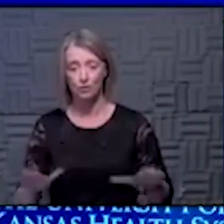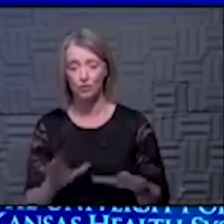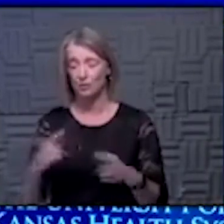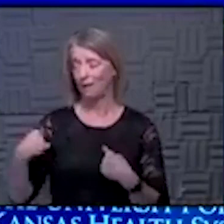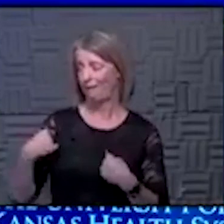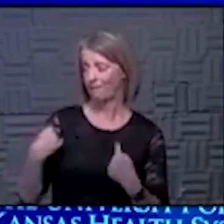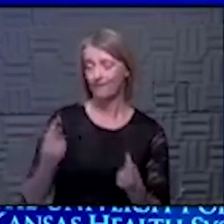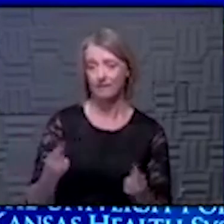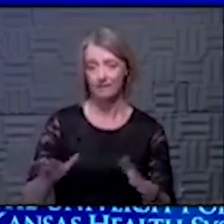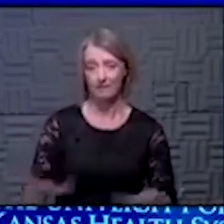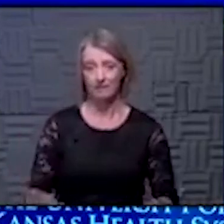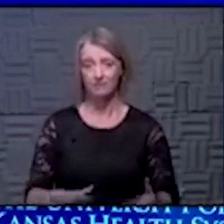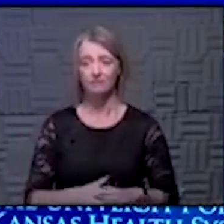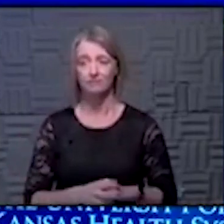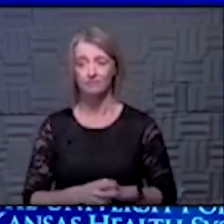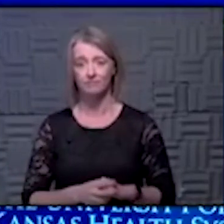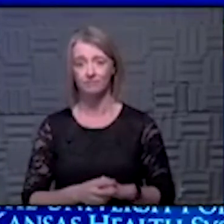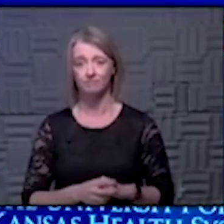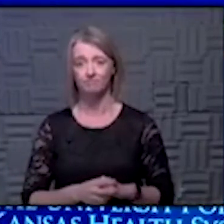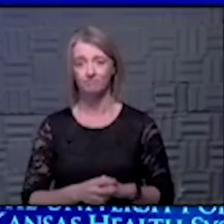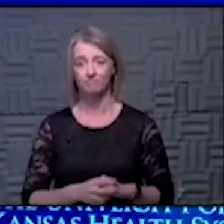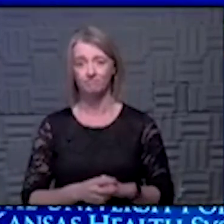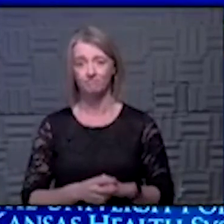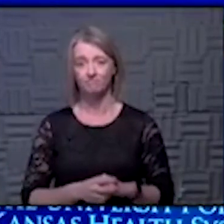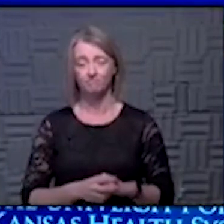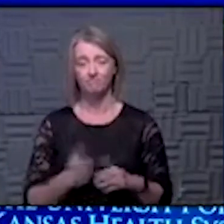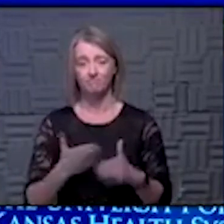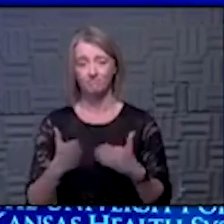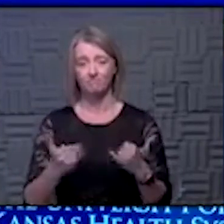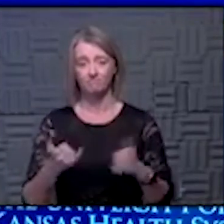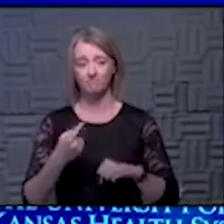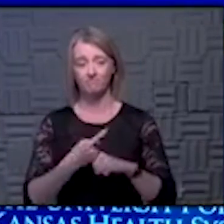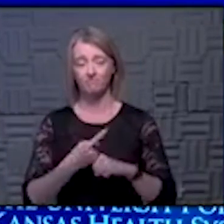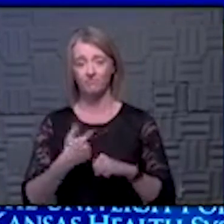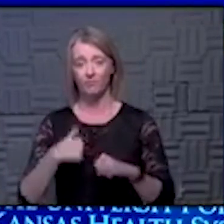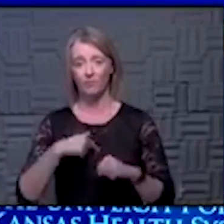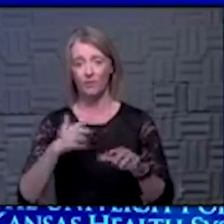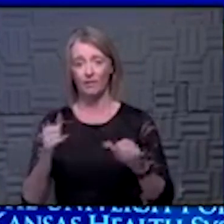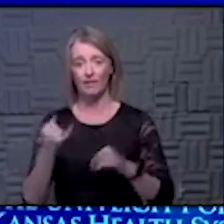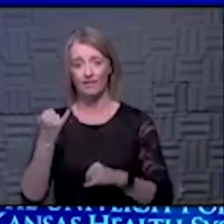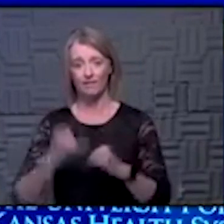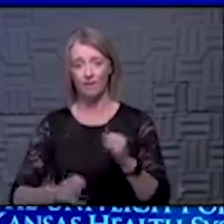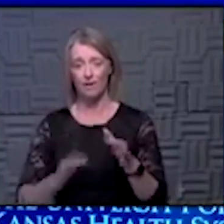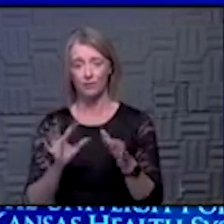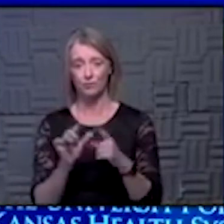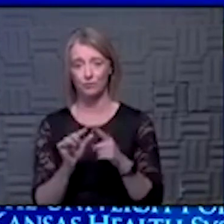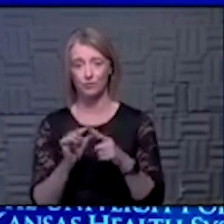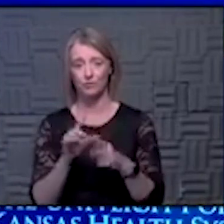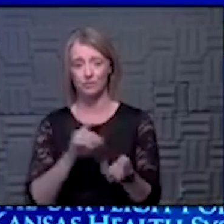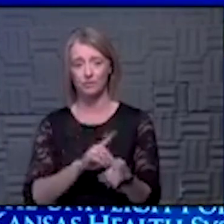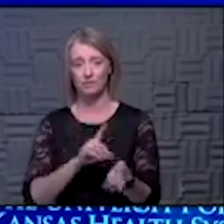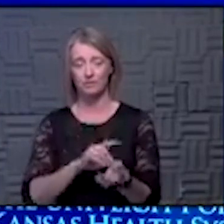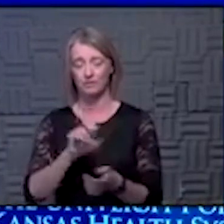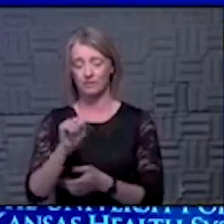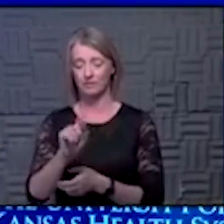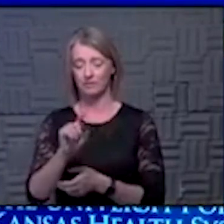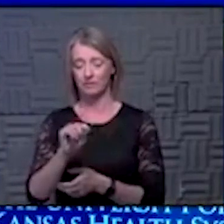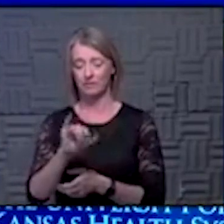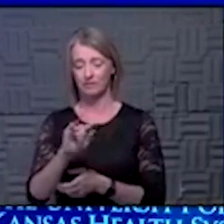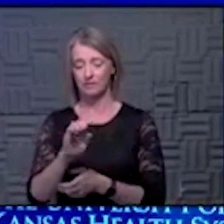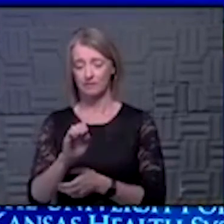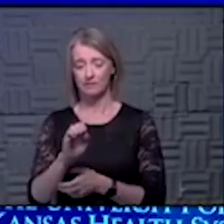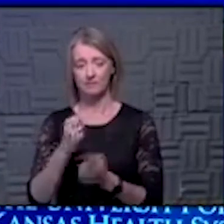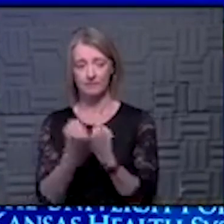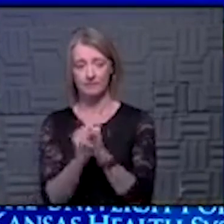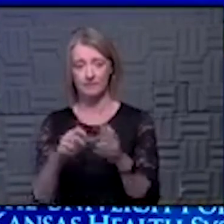done. As we wrap up today, we'll leave the final words to Dr. Stites. Be safe